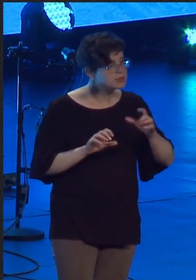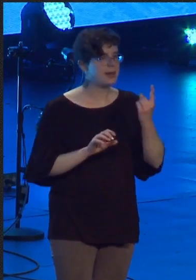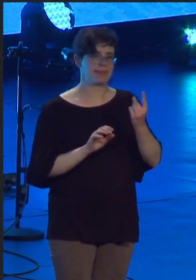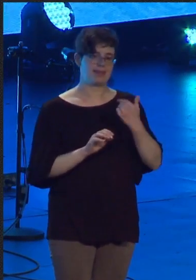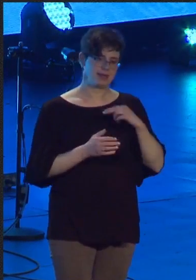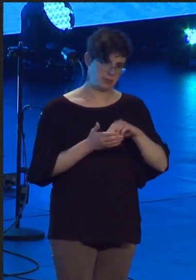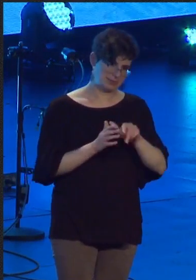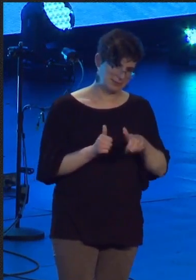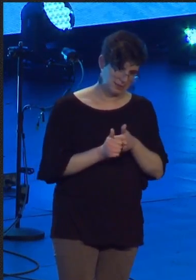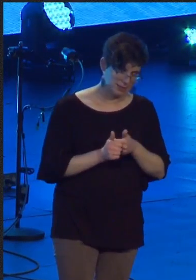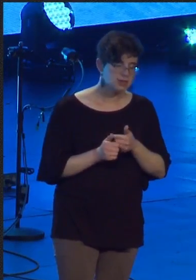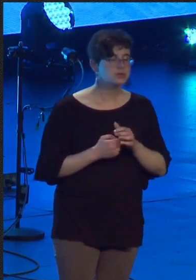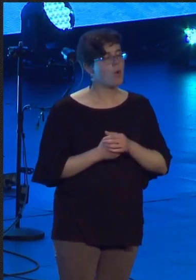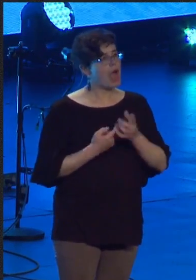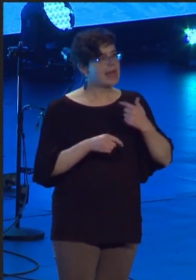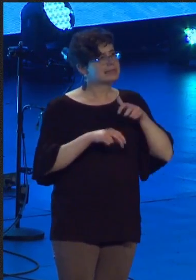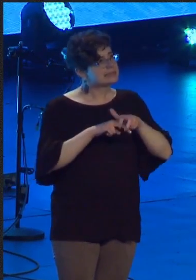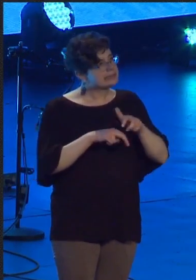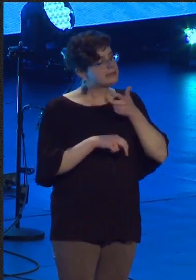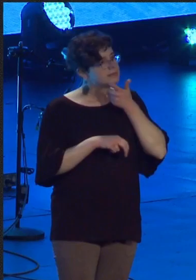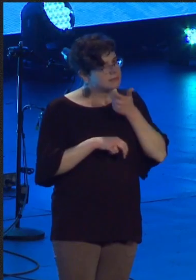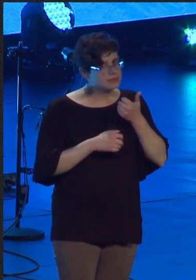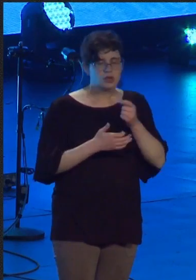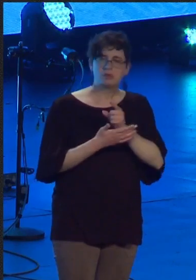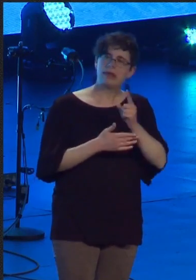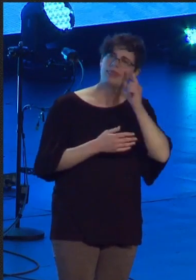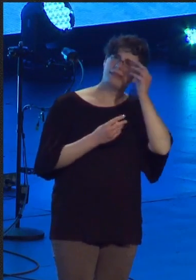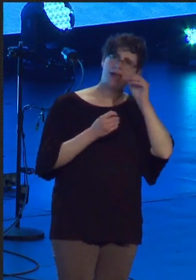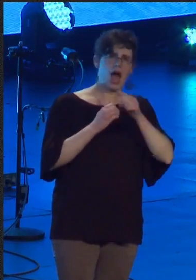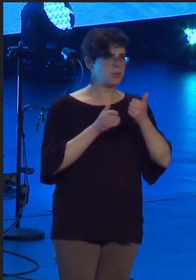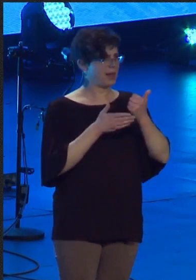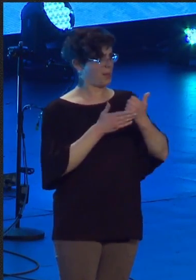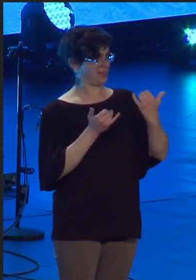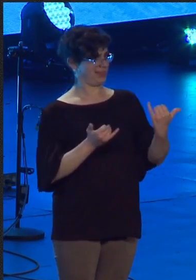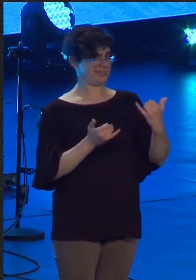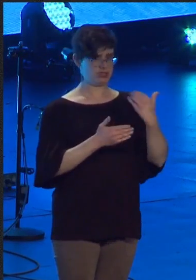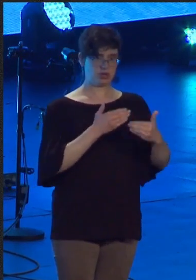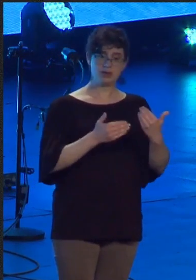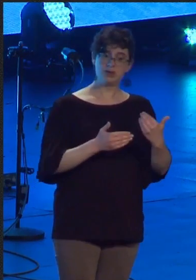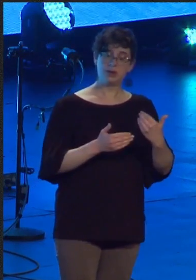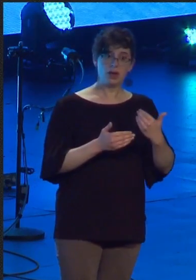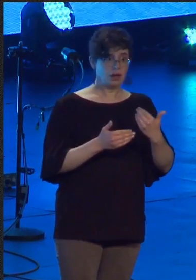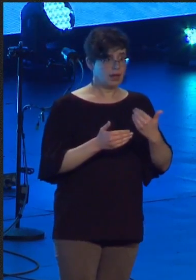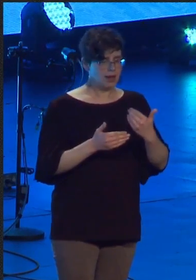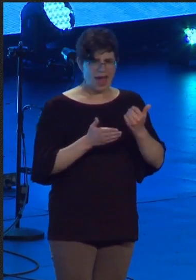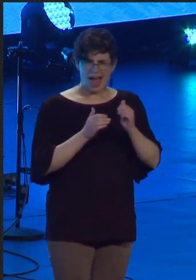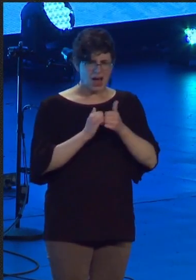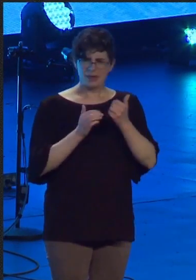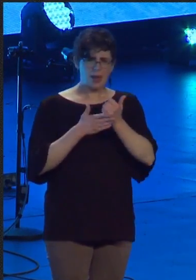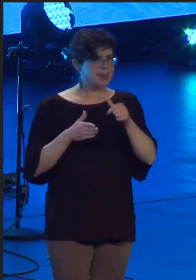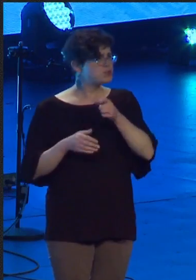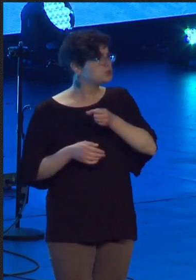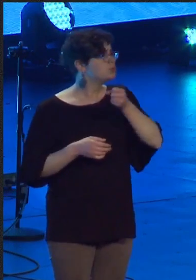meaningful. And so as I sit and listen this week and think, how can we help this generation be connected, to get out in the mission field, to have this passion